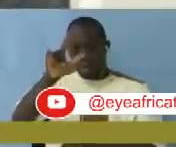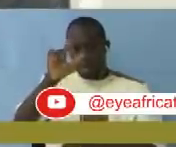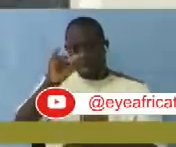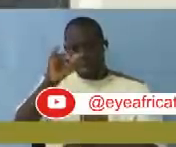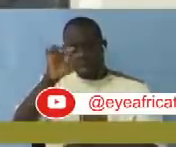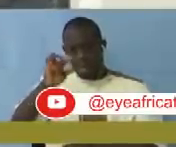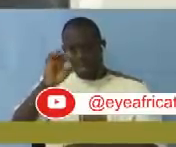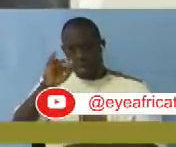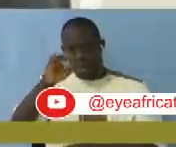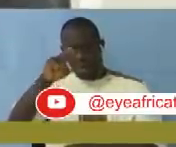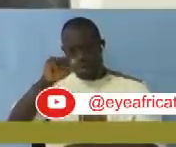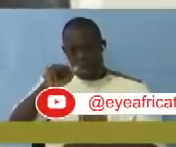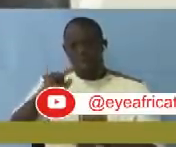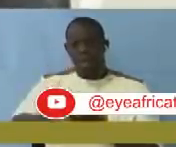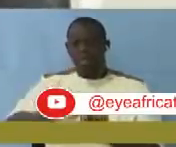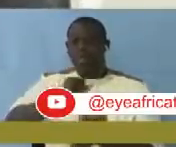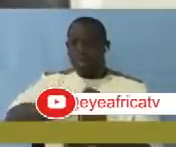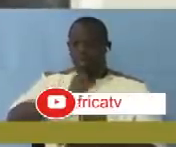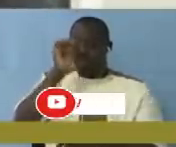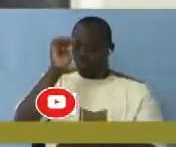He mentioned Baba Saho.